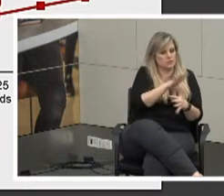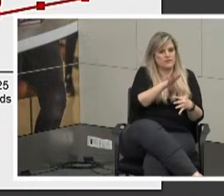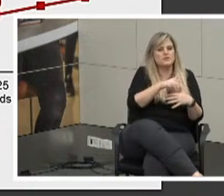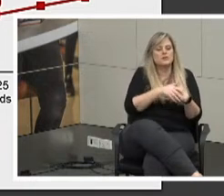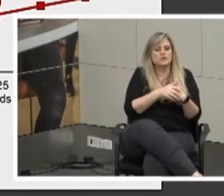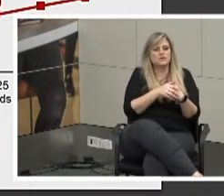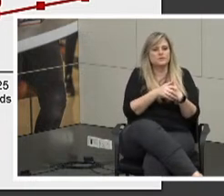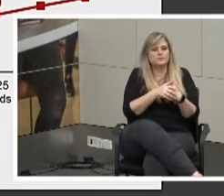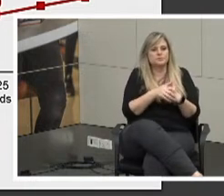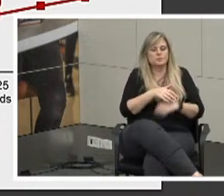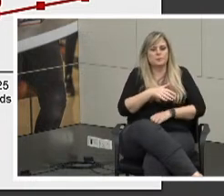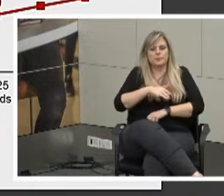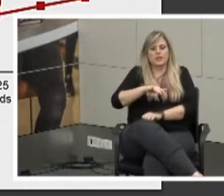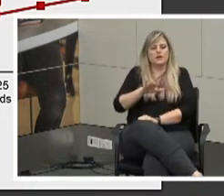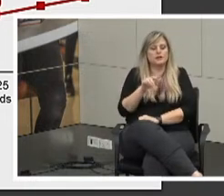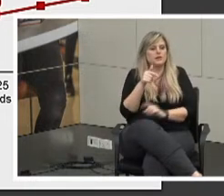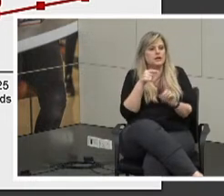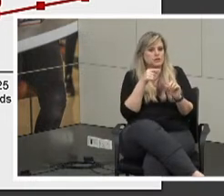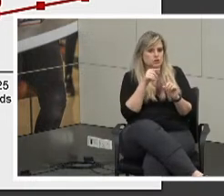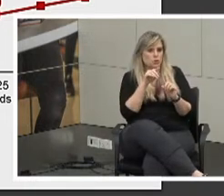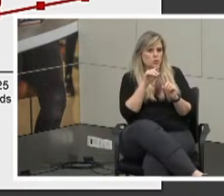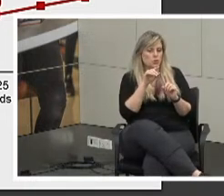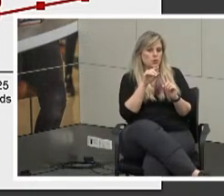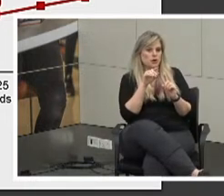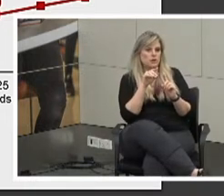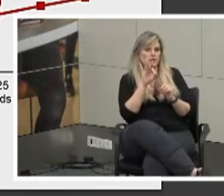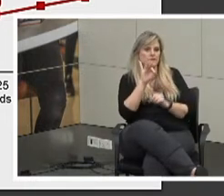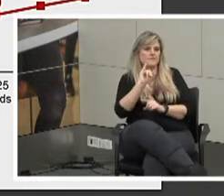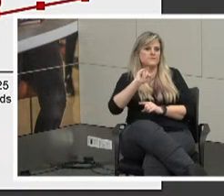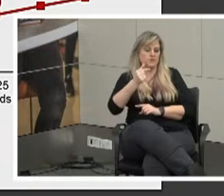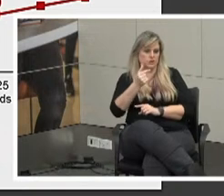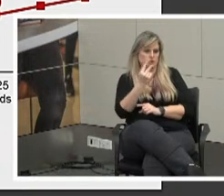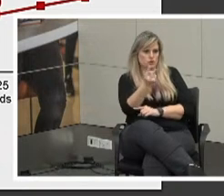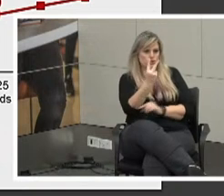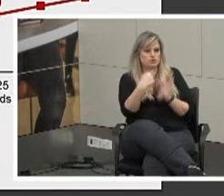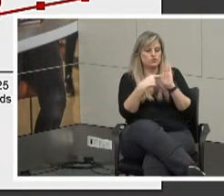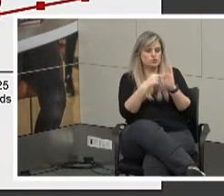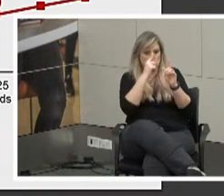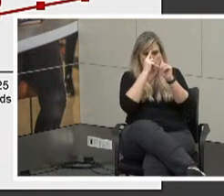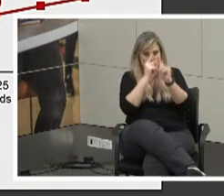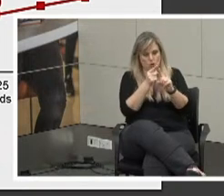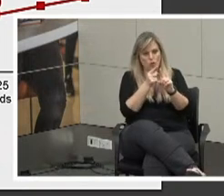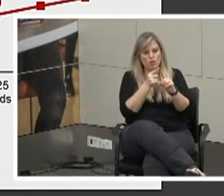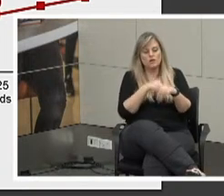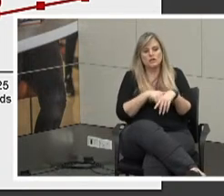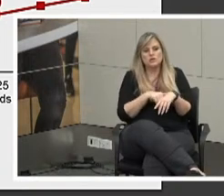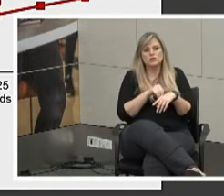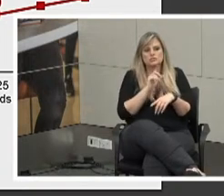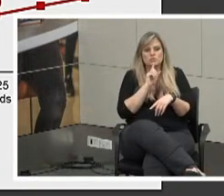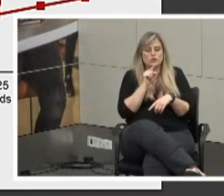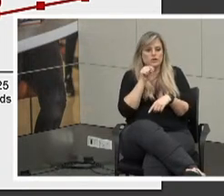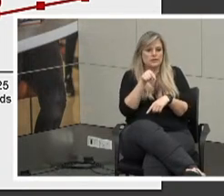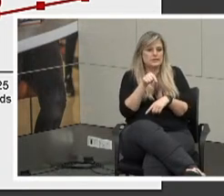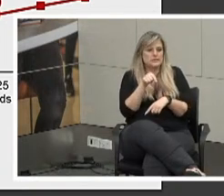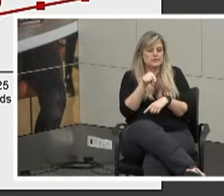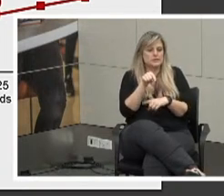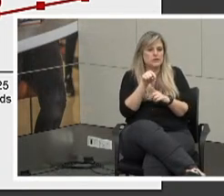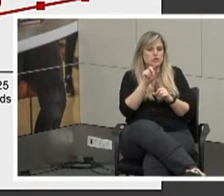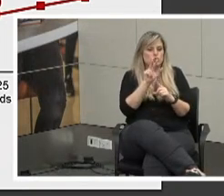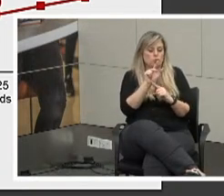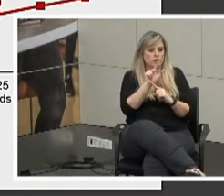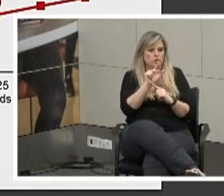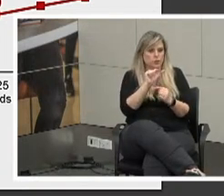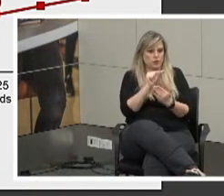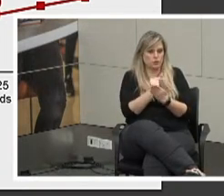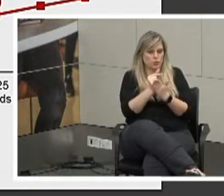the the figure two shows um the goal that we have to hit o overall so really looking at our 20 uh 23 grads